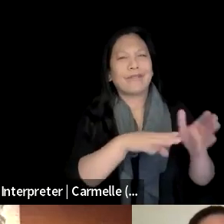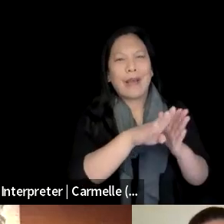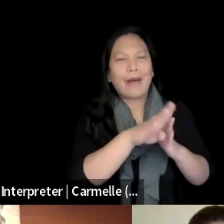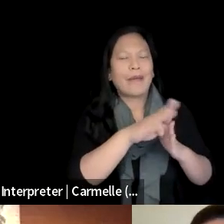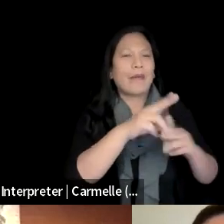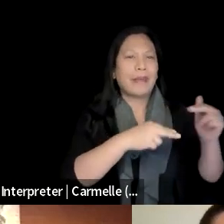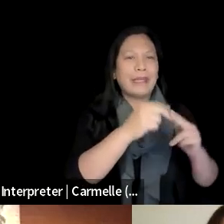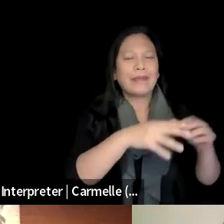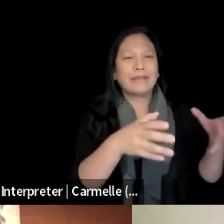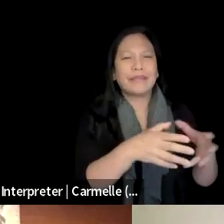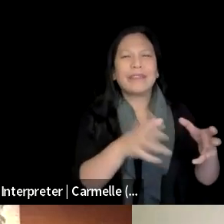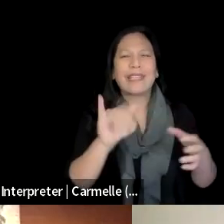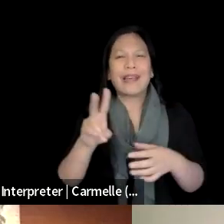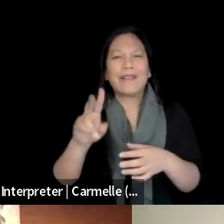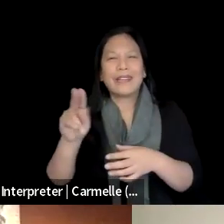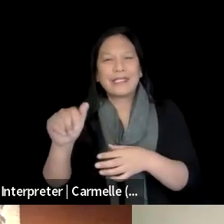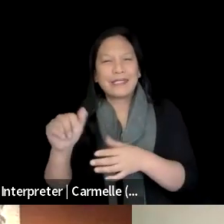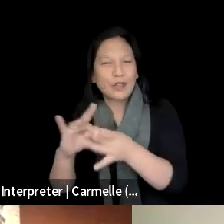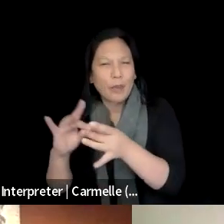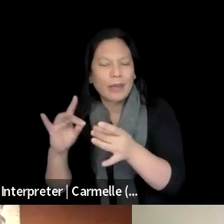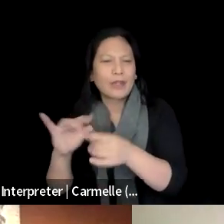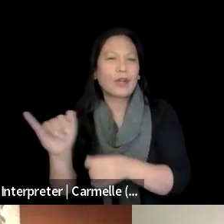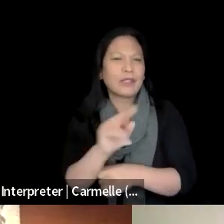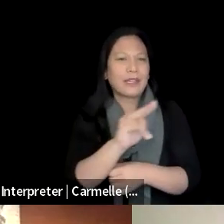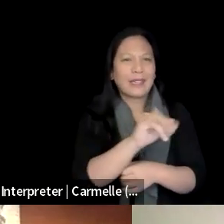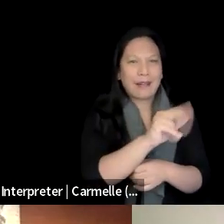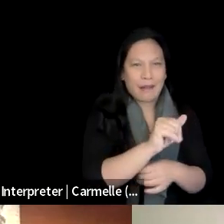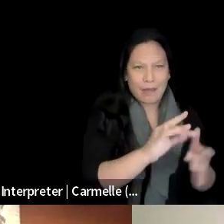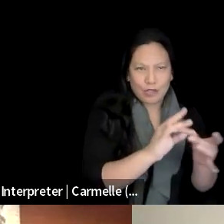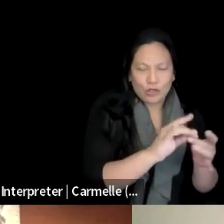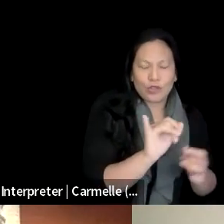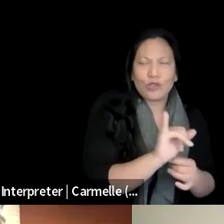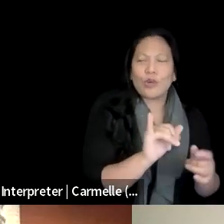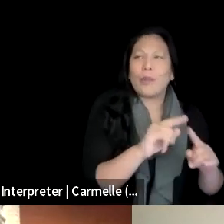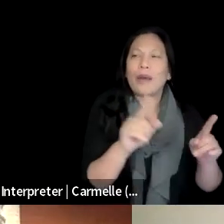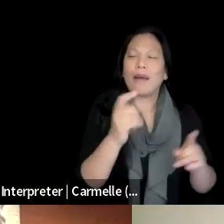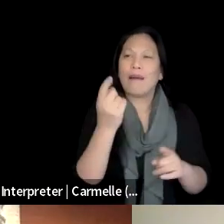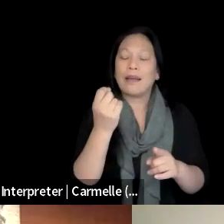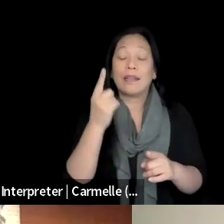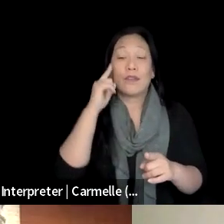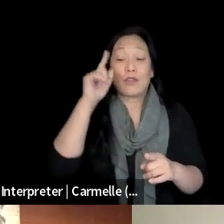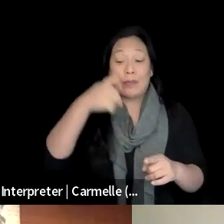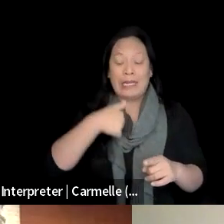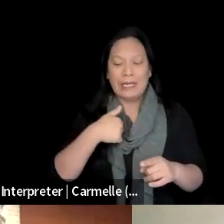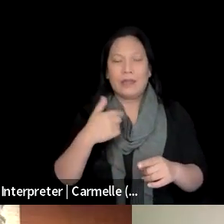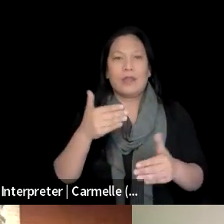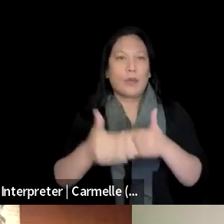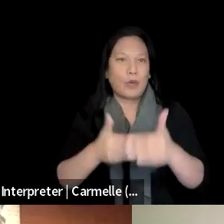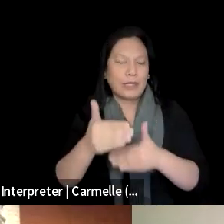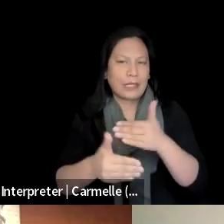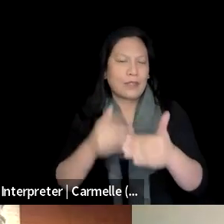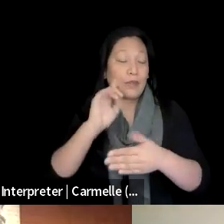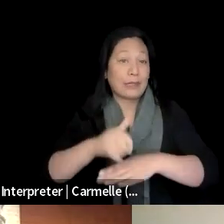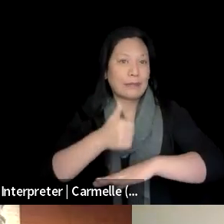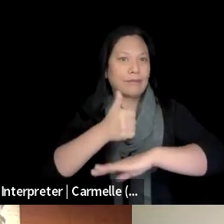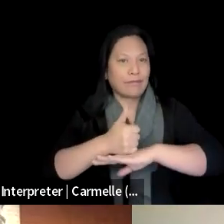what Vanessa, you've talked about and what Nina's also alluded to. And for me, the process of like doing a room agreement